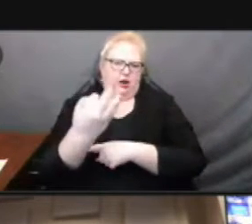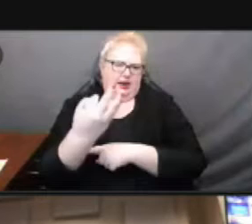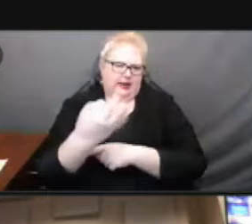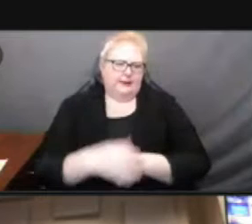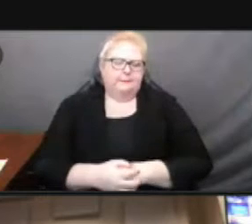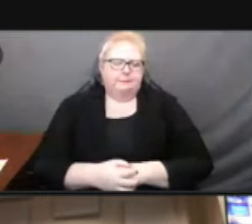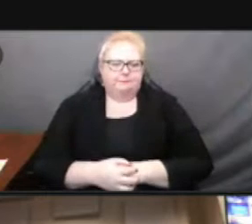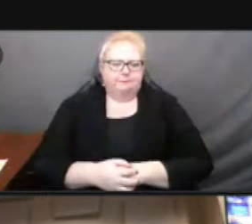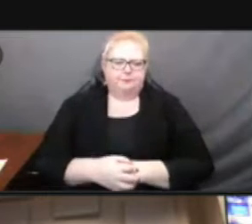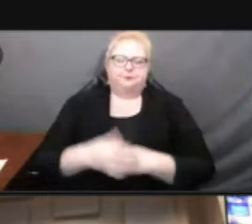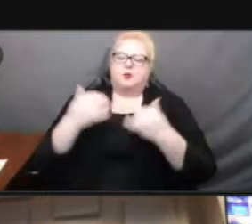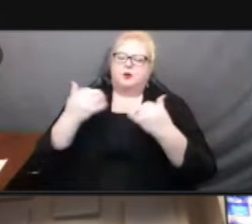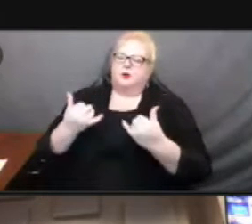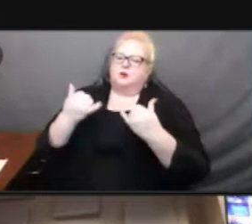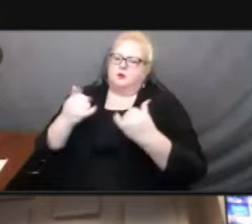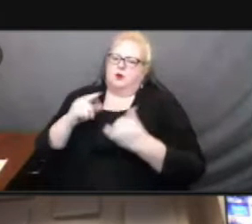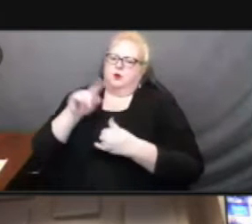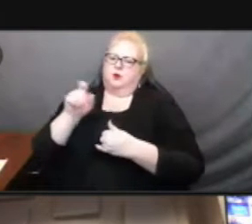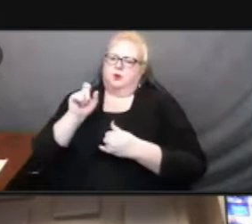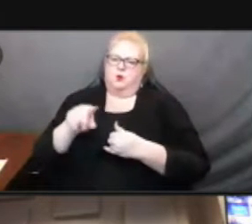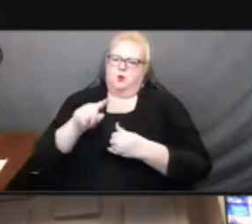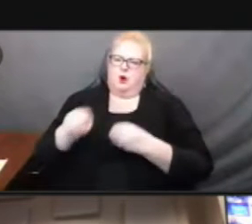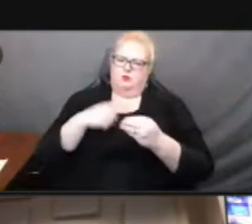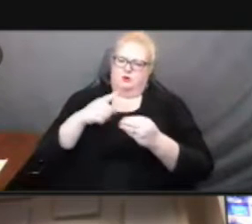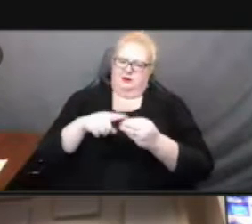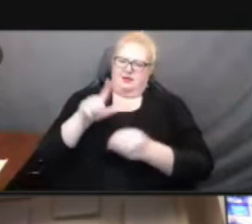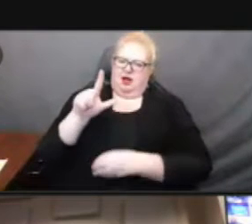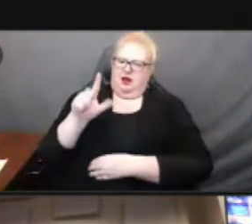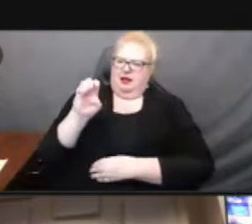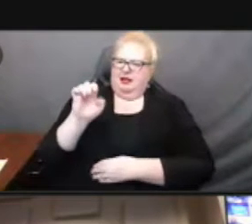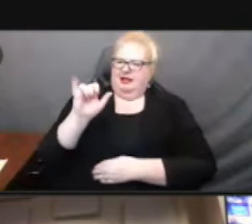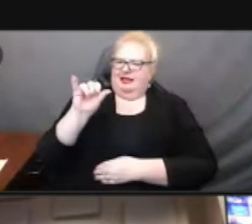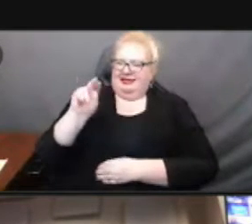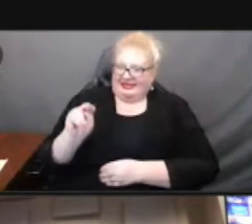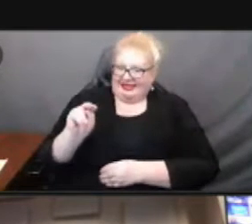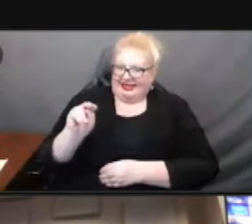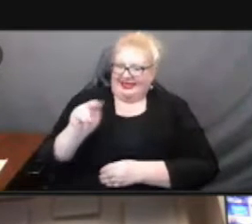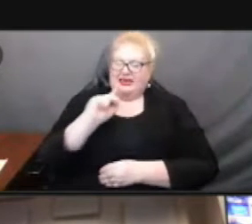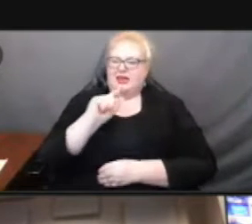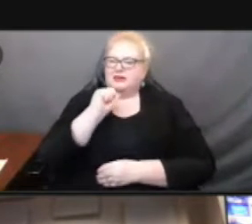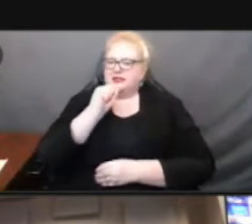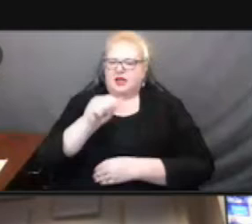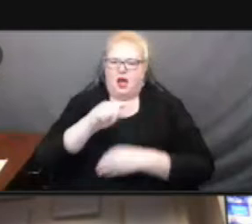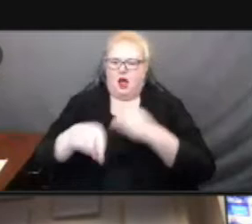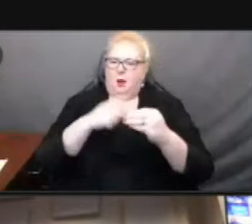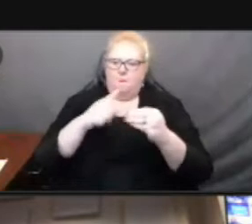So the question was around liens, not those who had been condemned, or those that had been